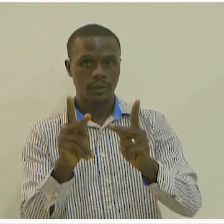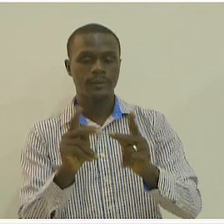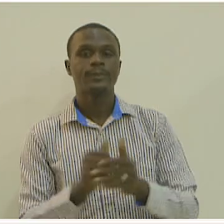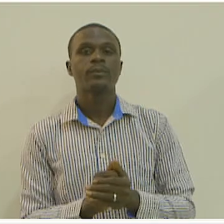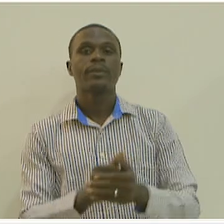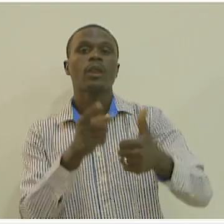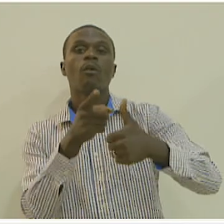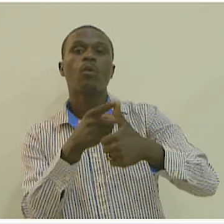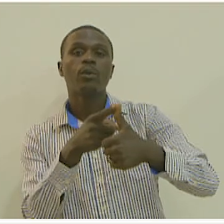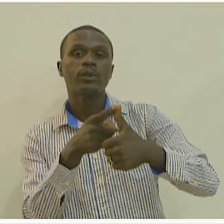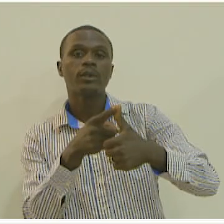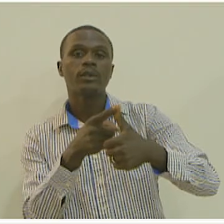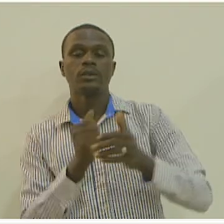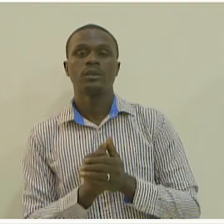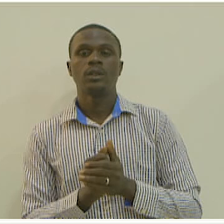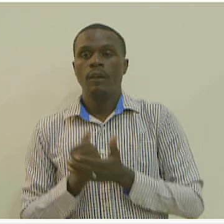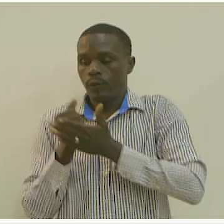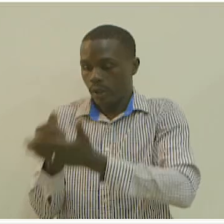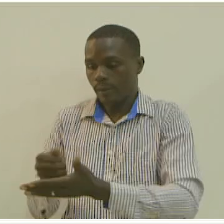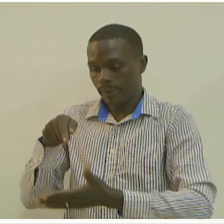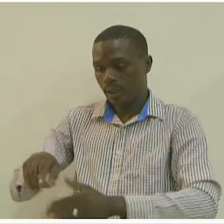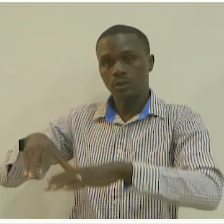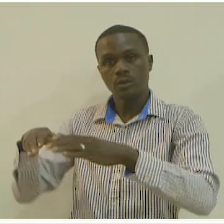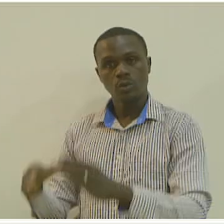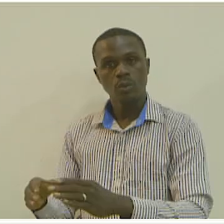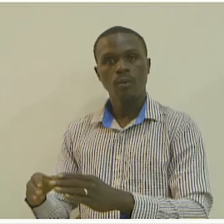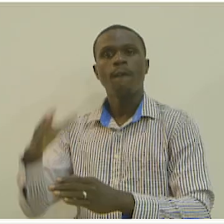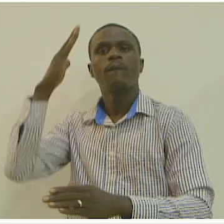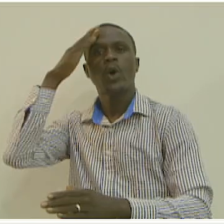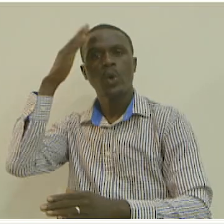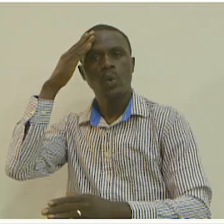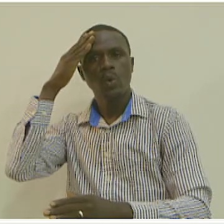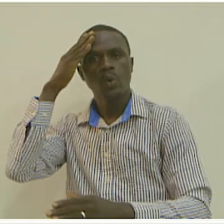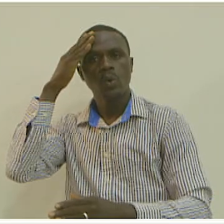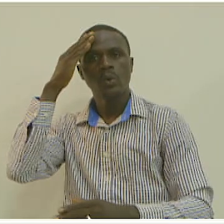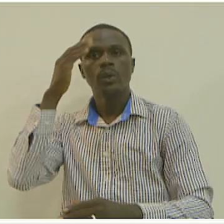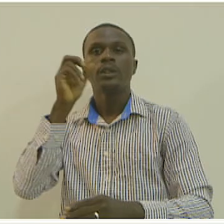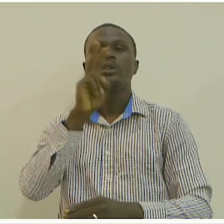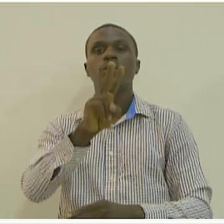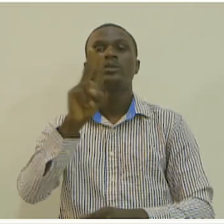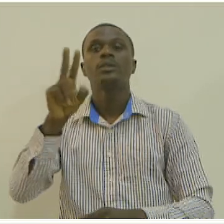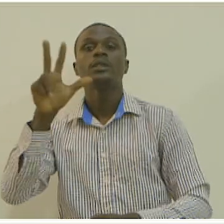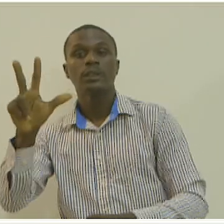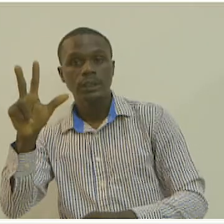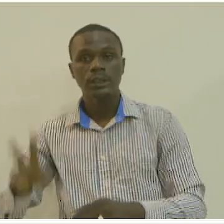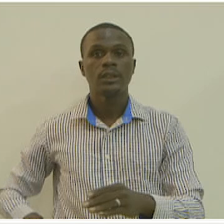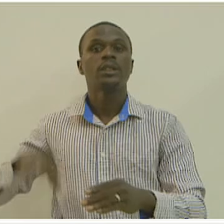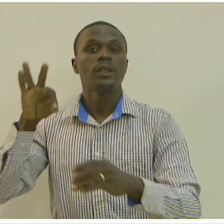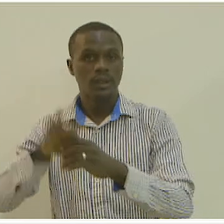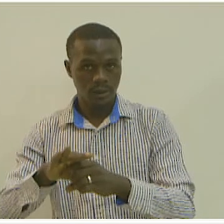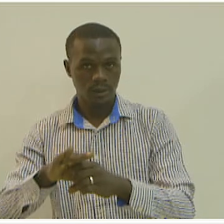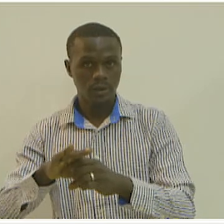examine the 2023 election result. So the committee get for examine the 2023 election